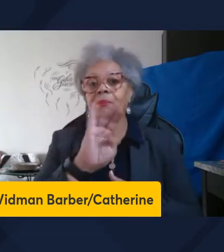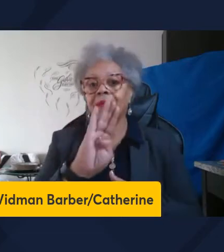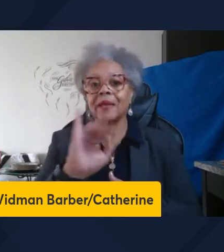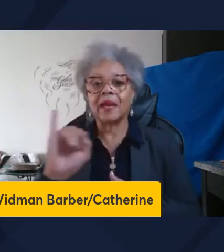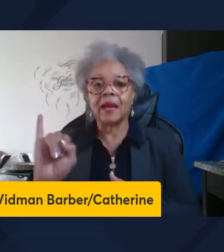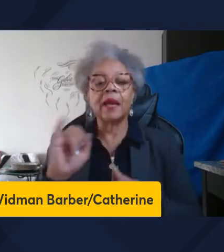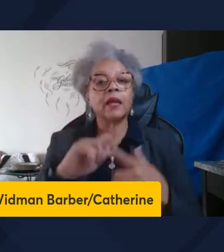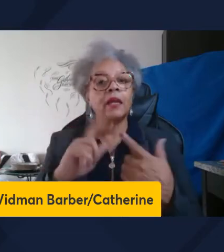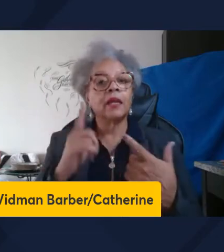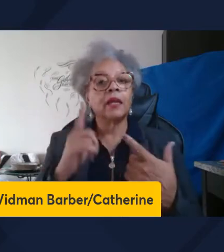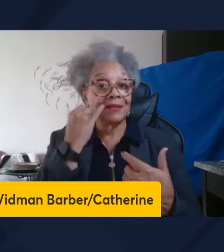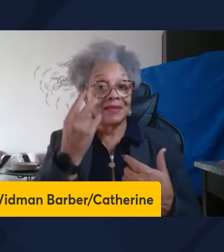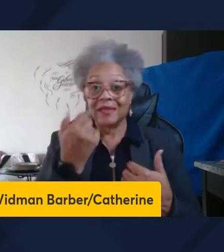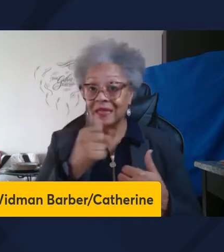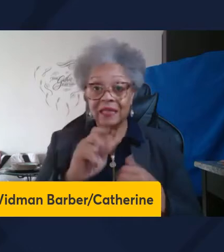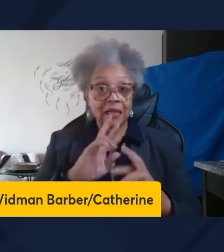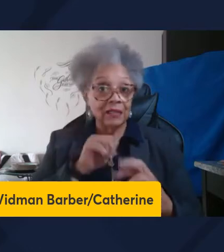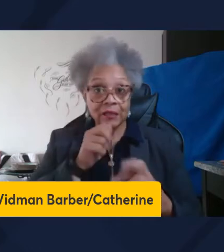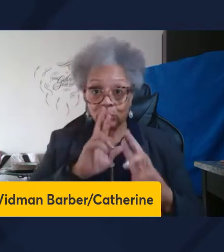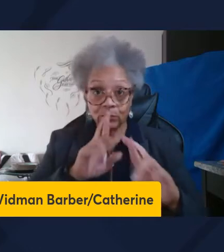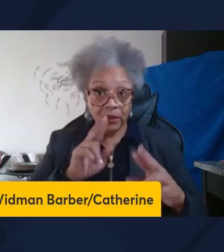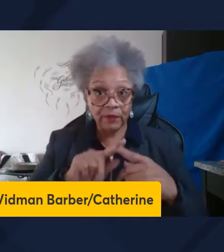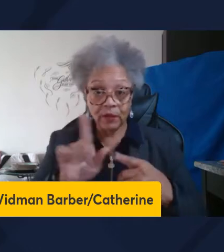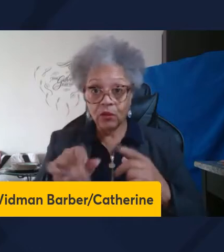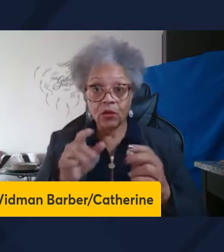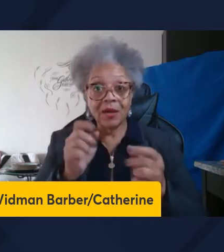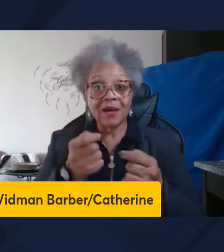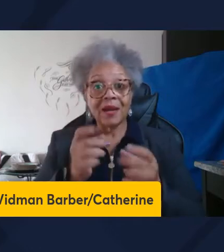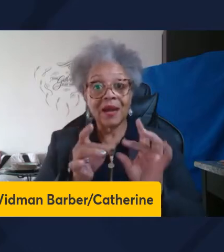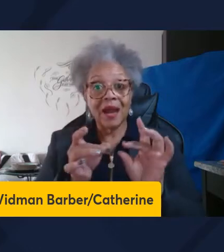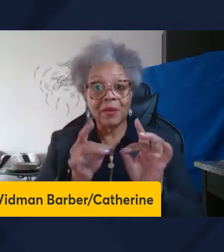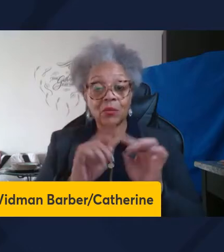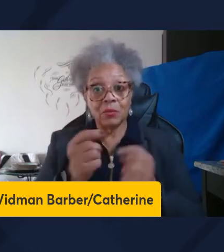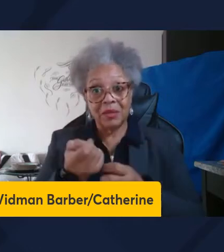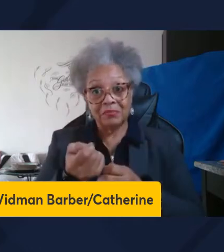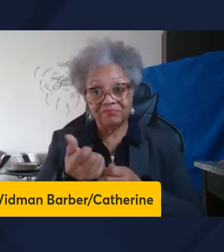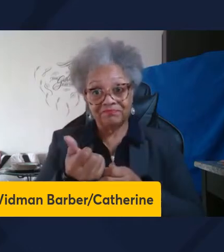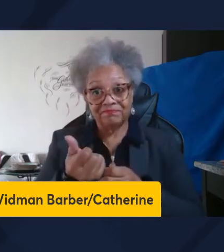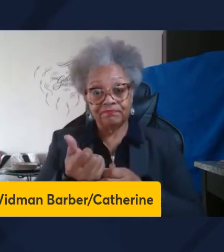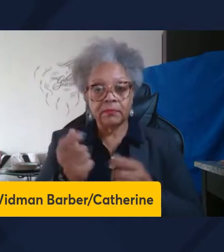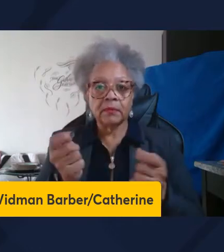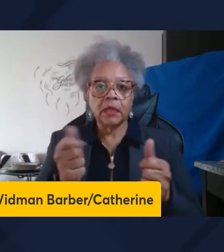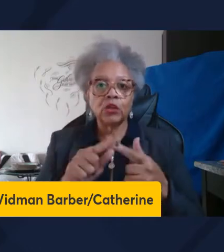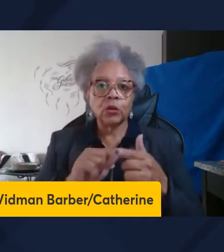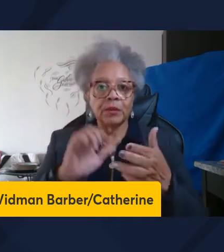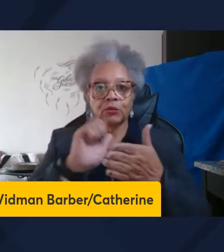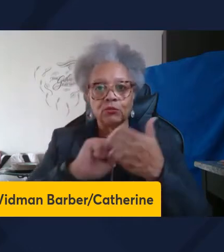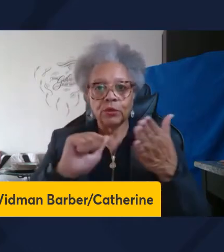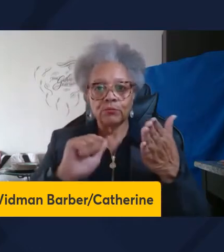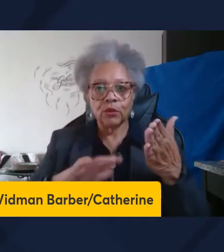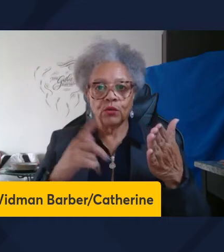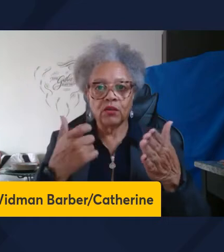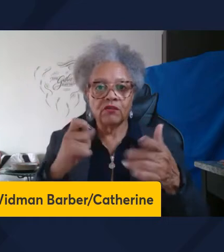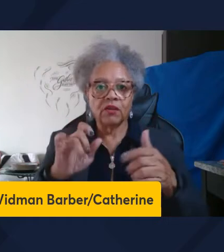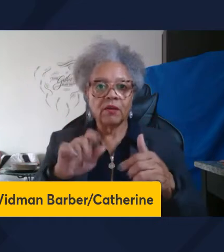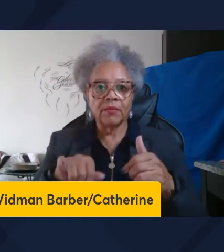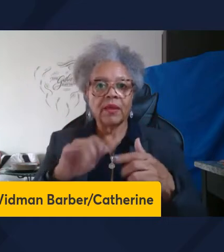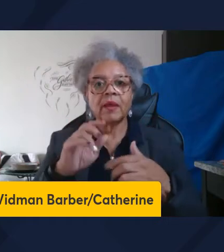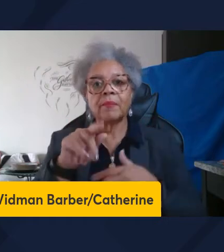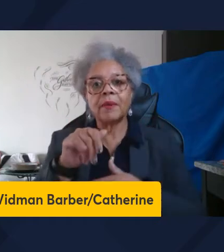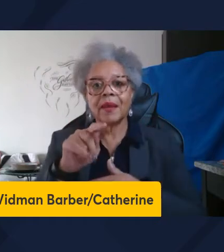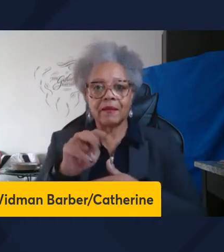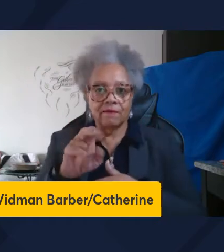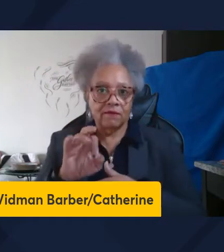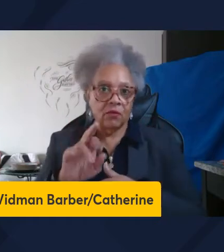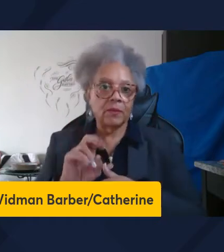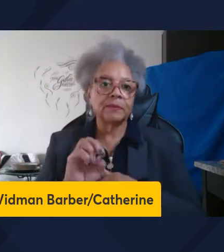immediately and you will be removed from the platform. After